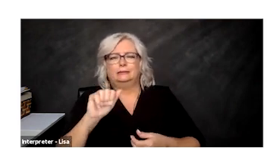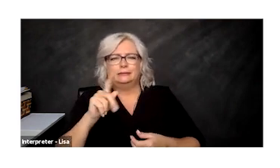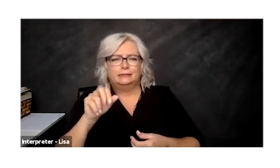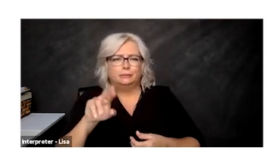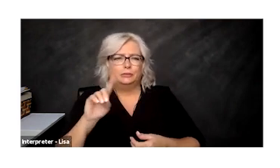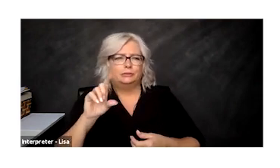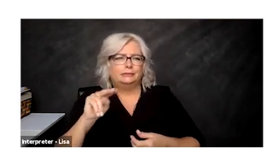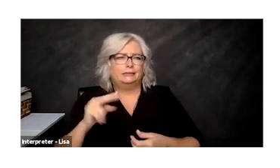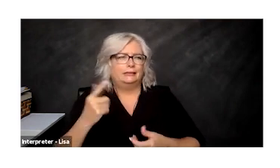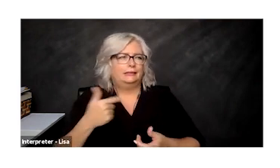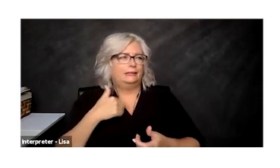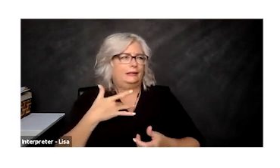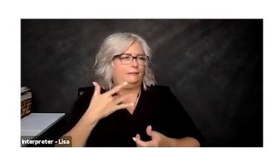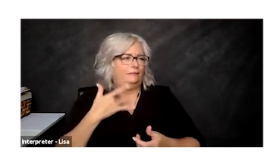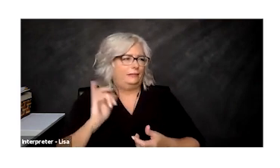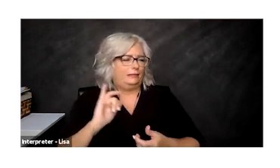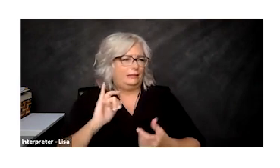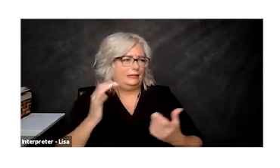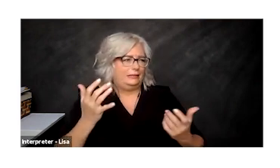I feel like there was no like